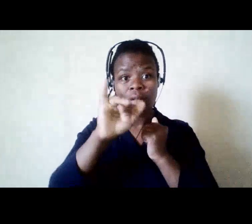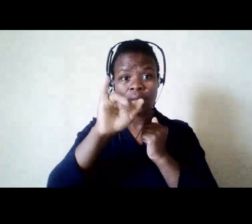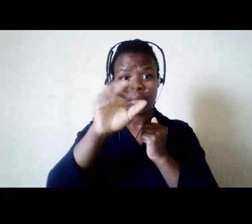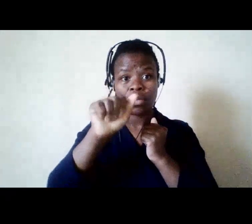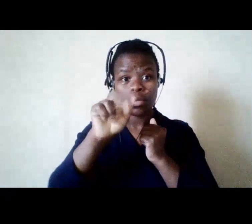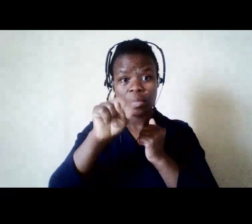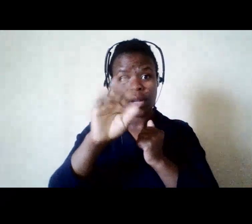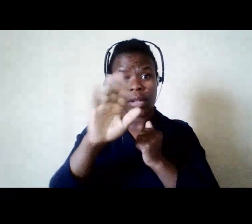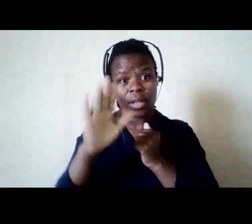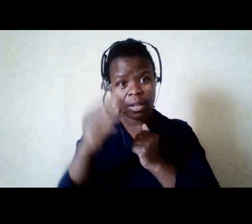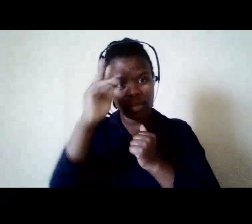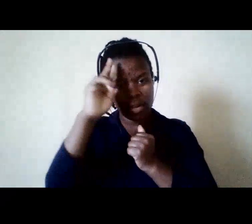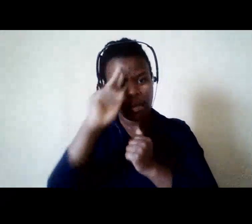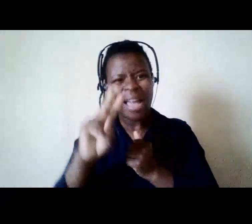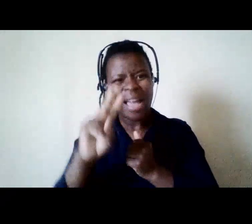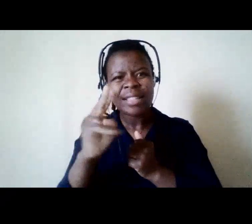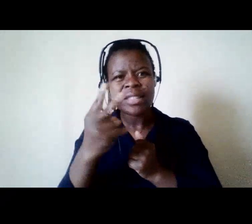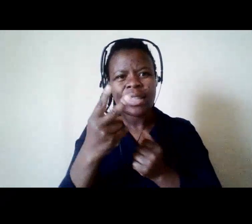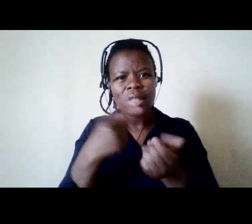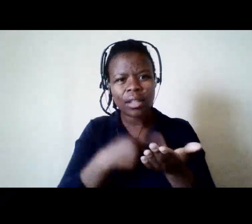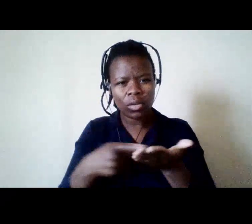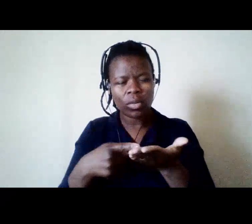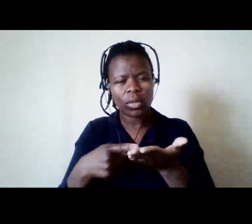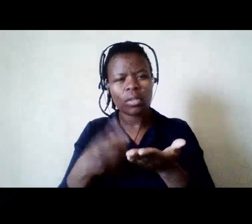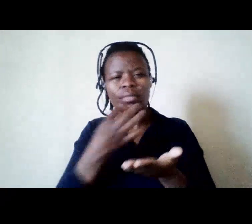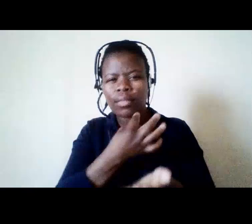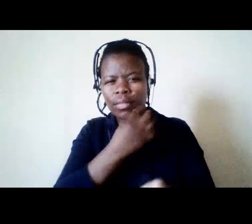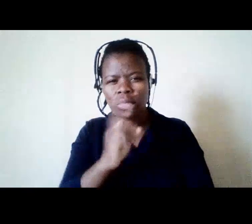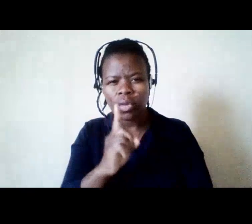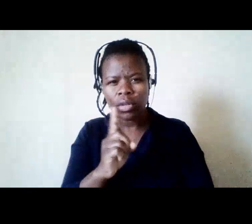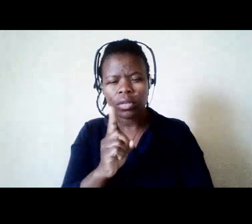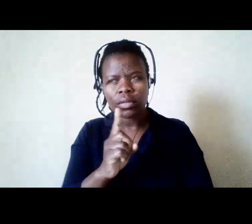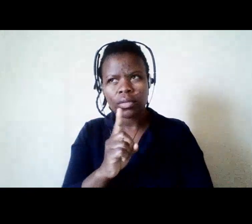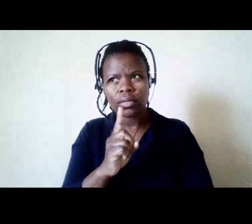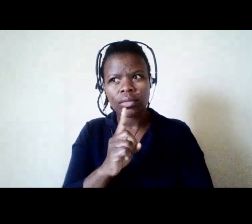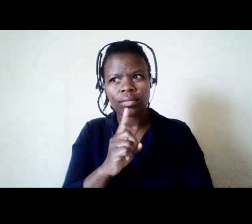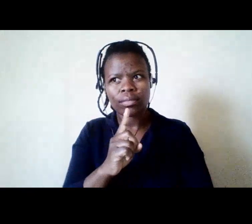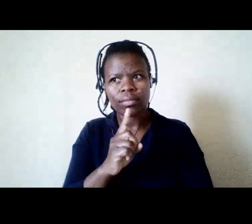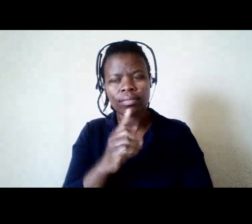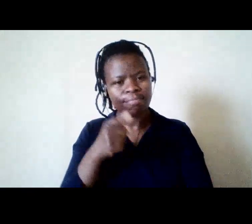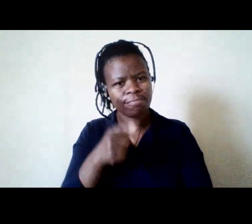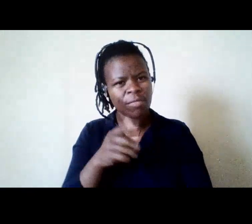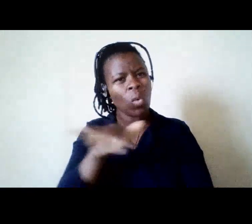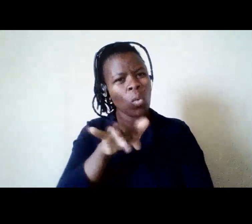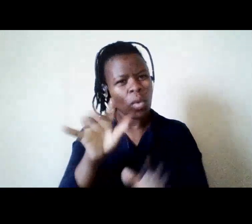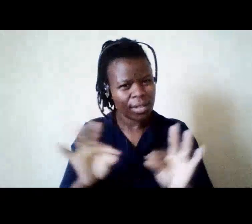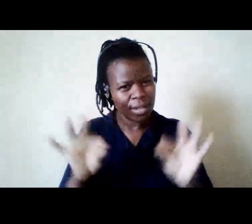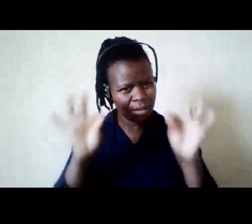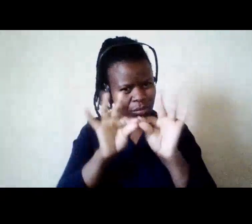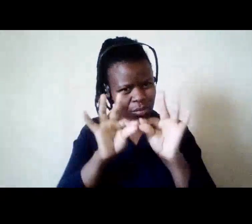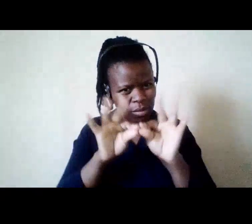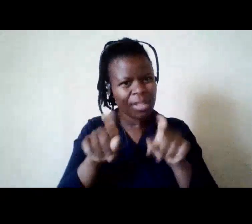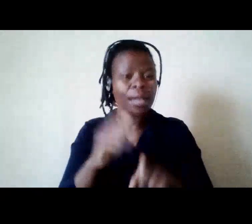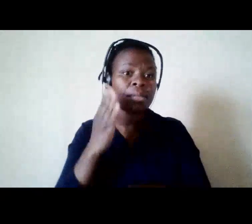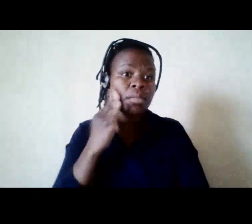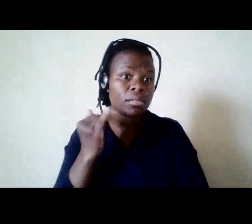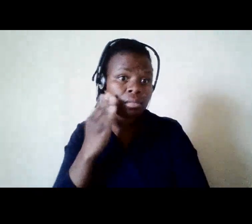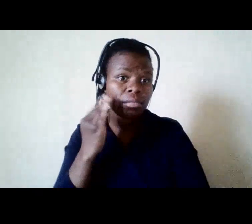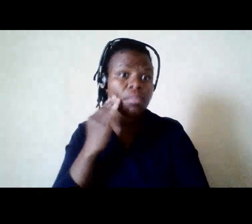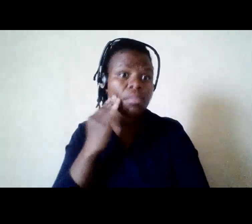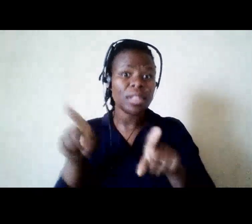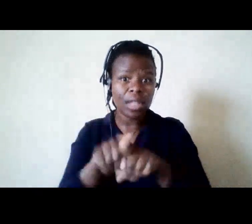second week, Brian said something, Prof. Watermeyer said something very important. and Chantal is alluding to it also. He